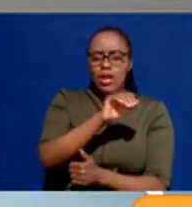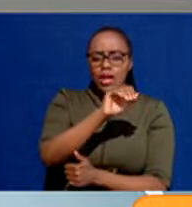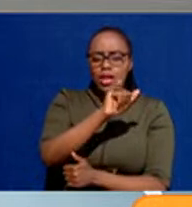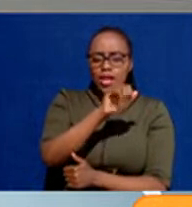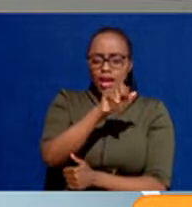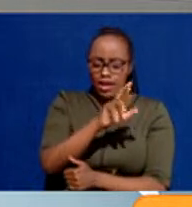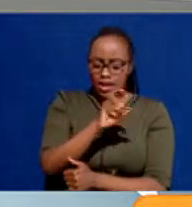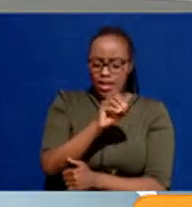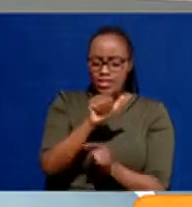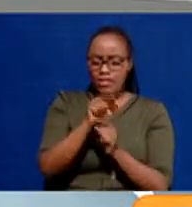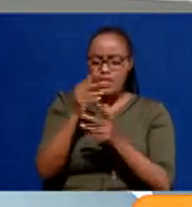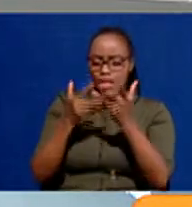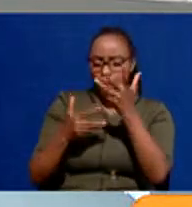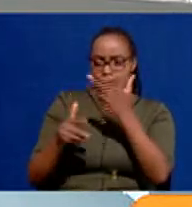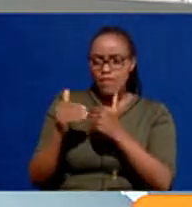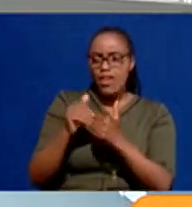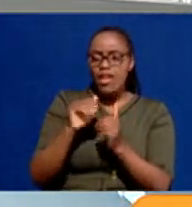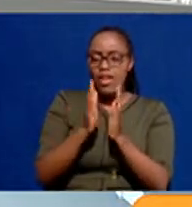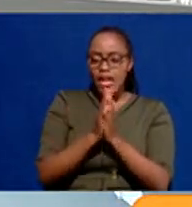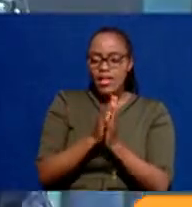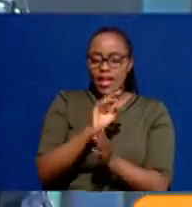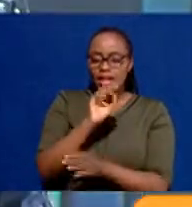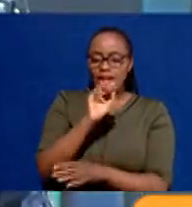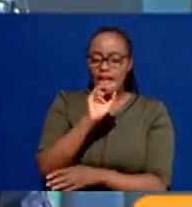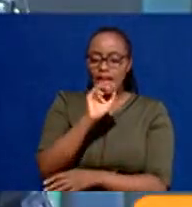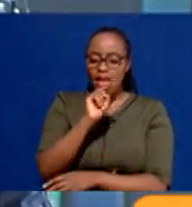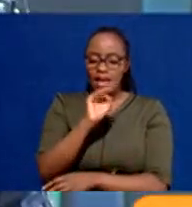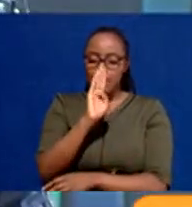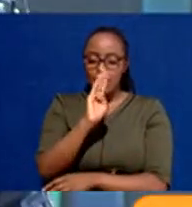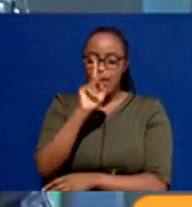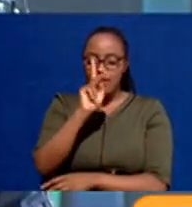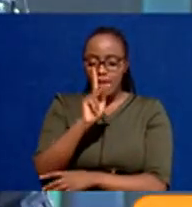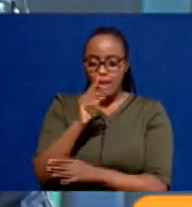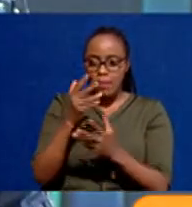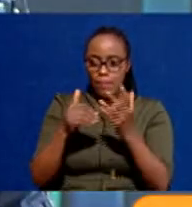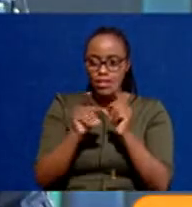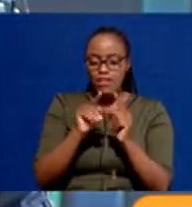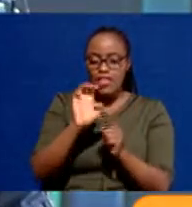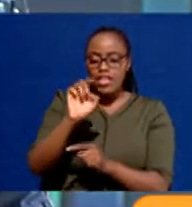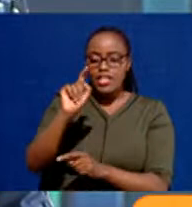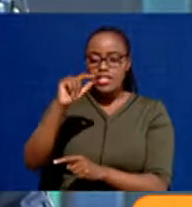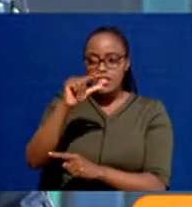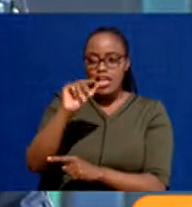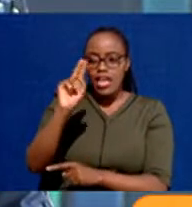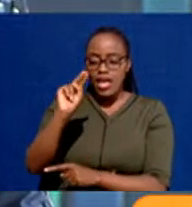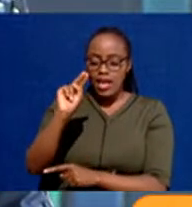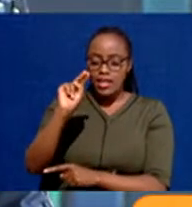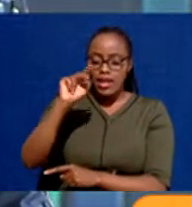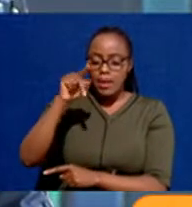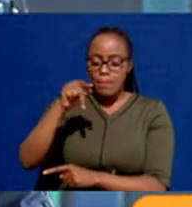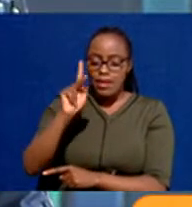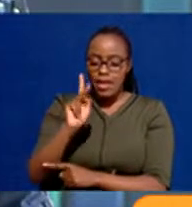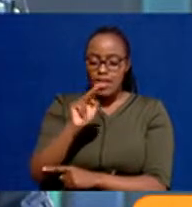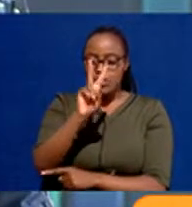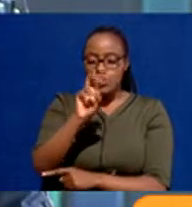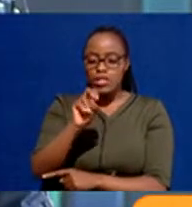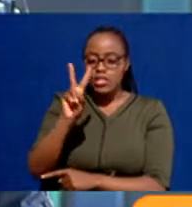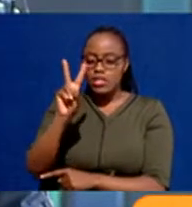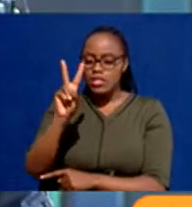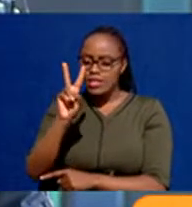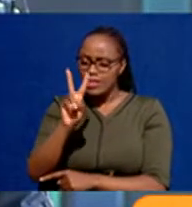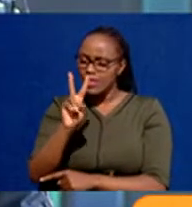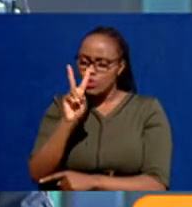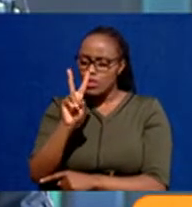Microp, it's a blend, an NPK blend. We have ETG NPK 2323, and